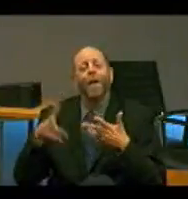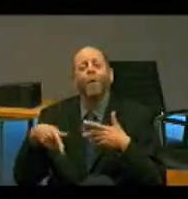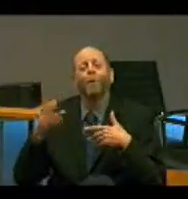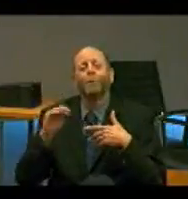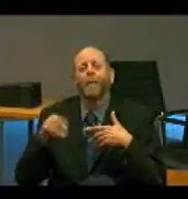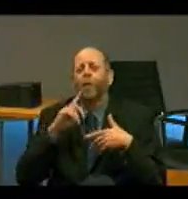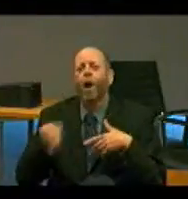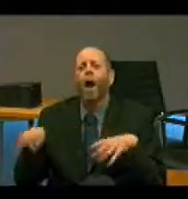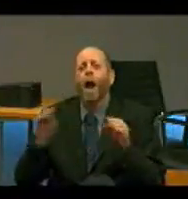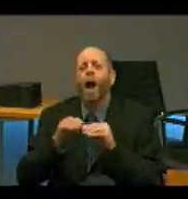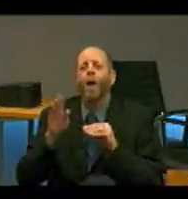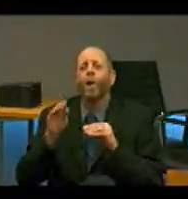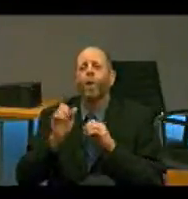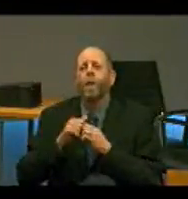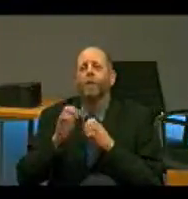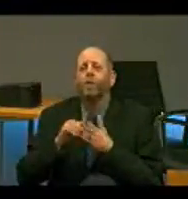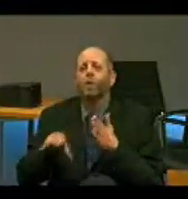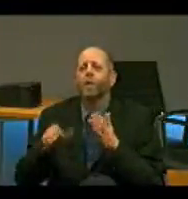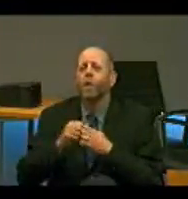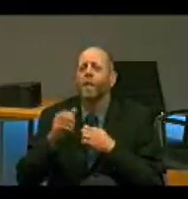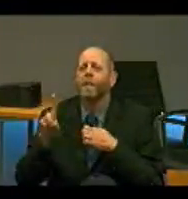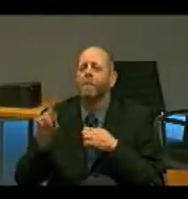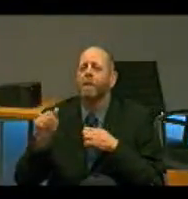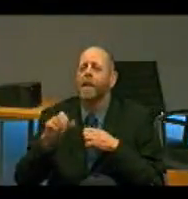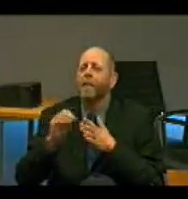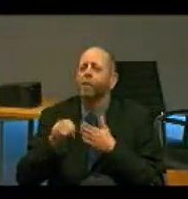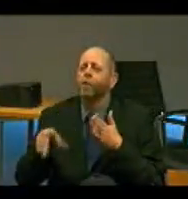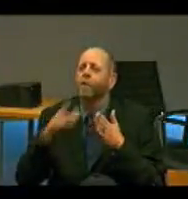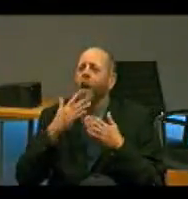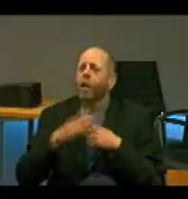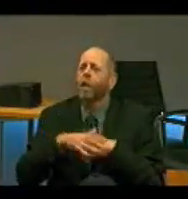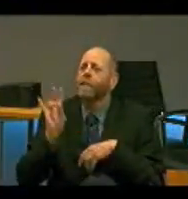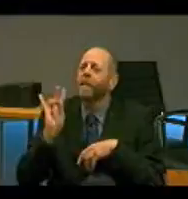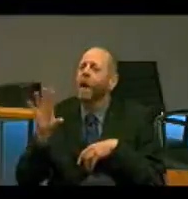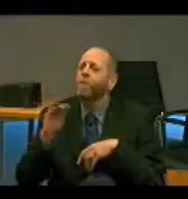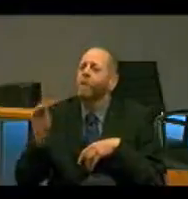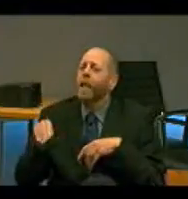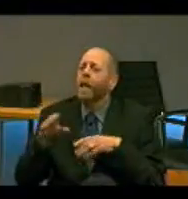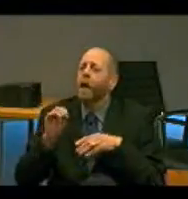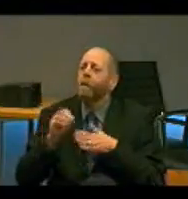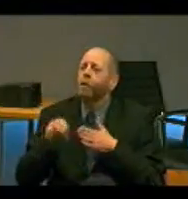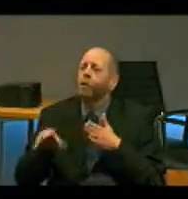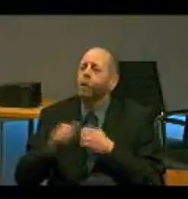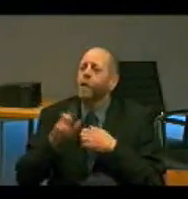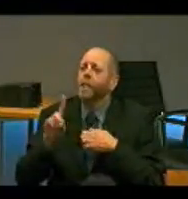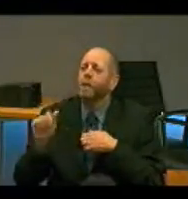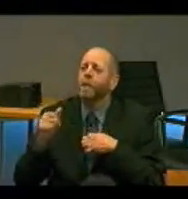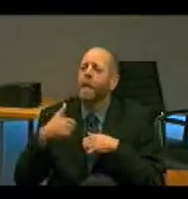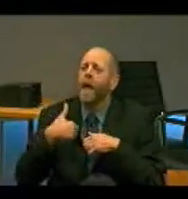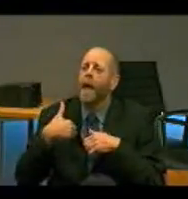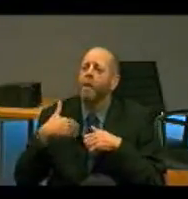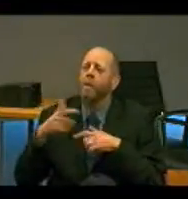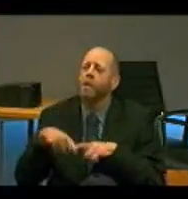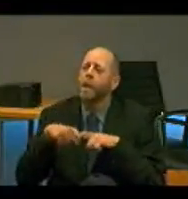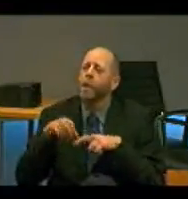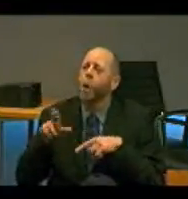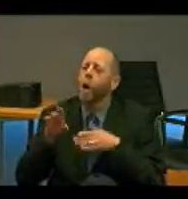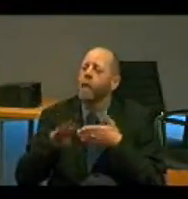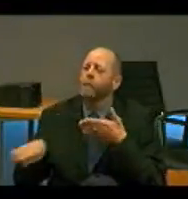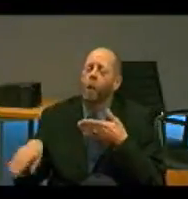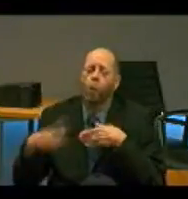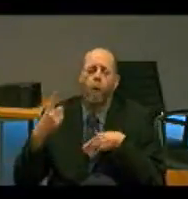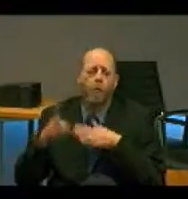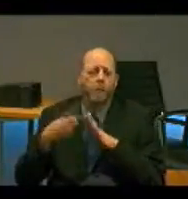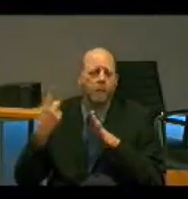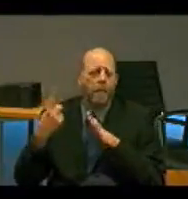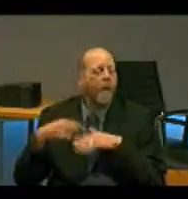higher among students with disabilities and students of color. 75% of students with disabilities had been suspended or expelled at least